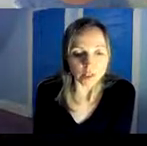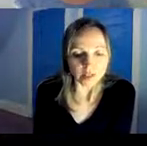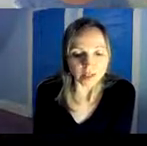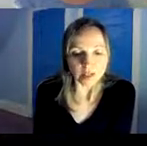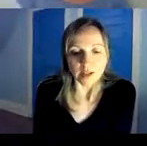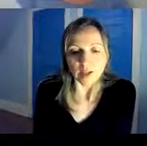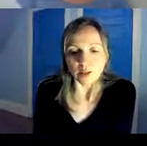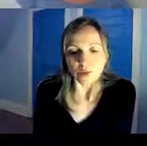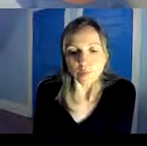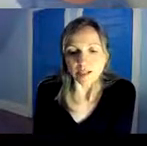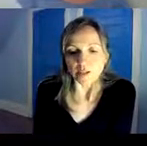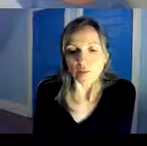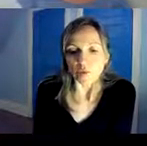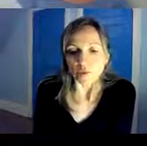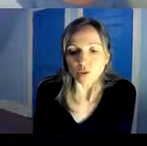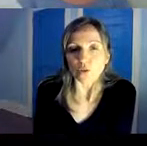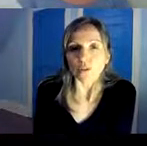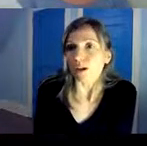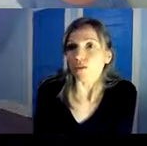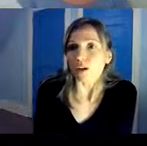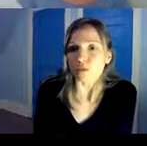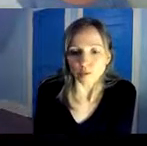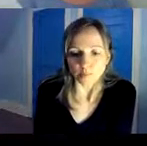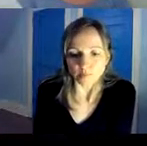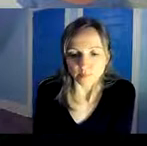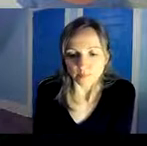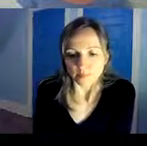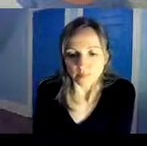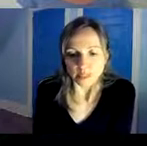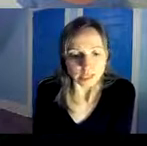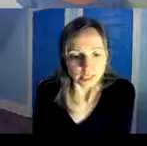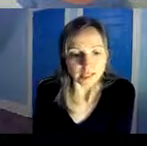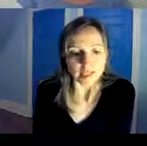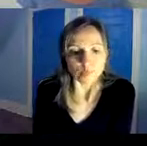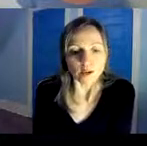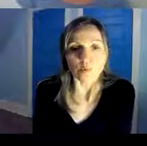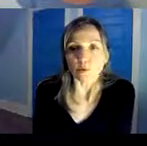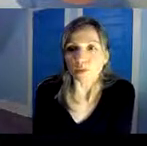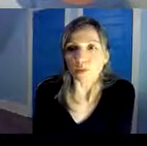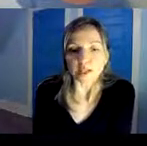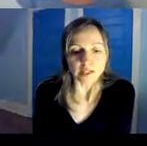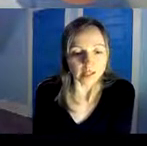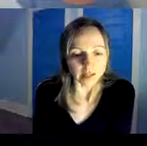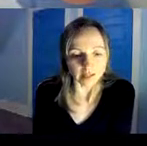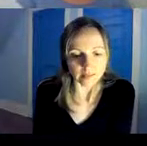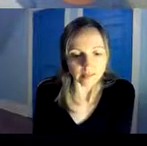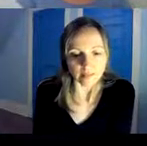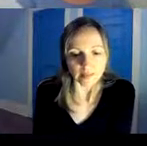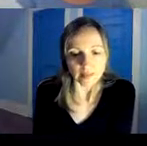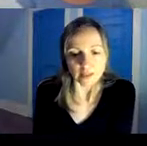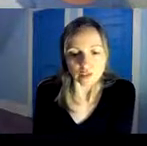ornamental species and also planted for erosion control and livestock food. Since then, it has spread throughout the US and